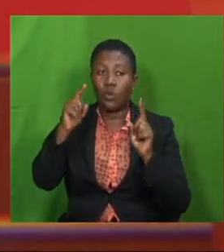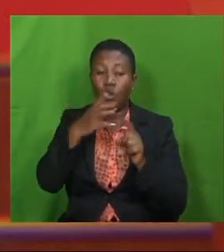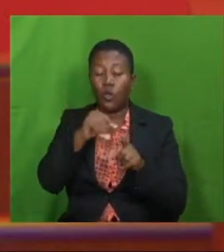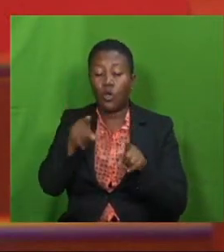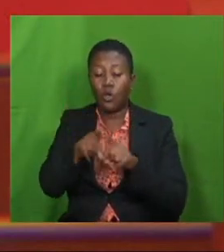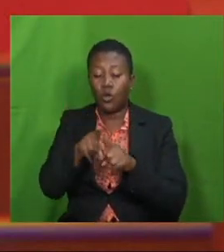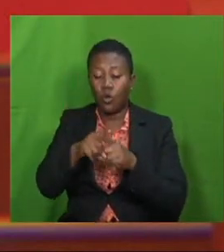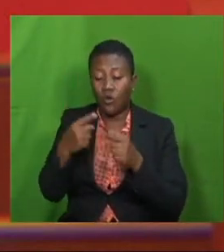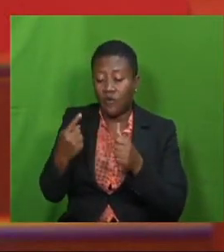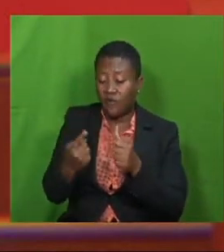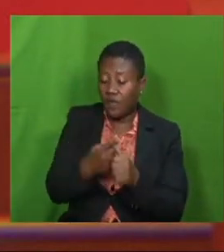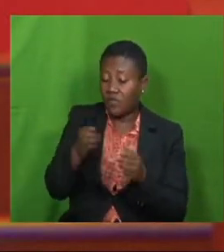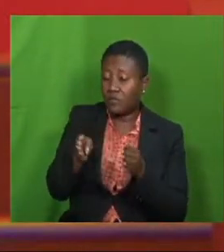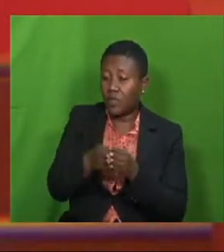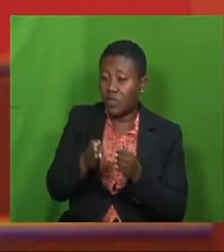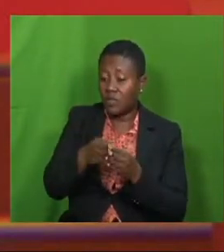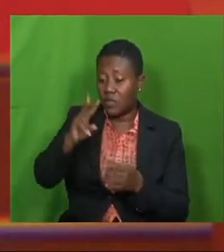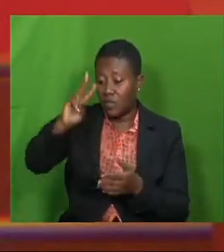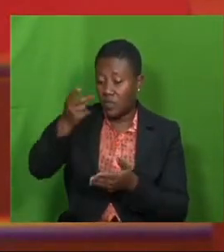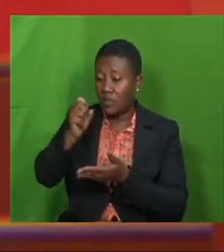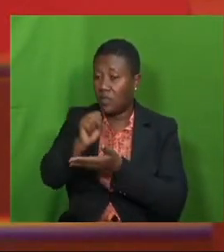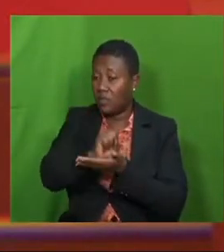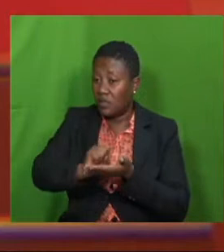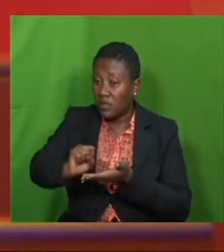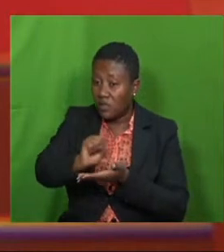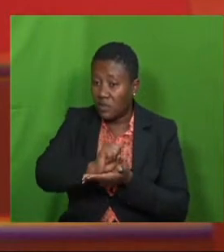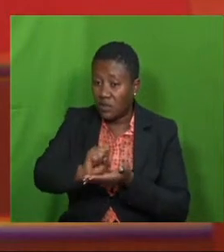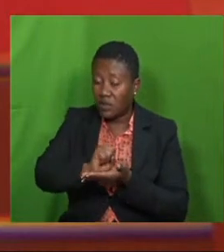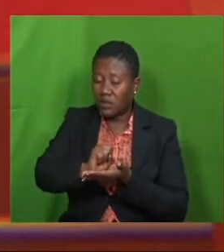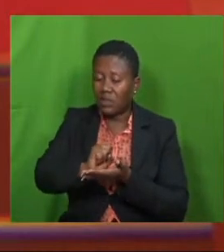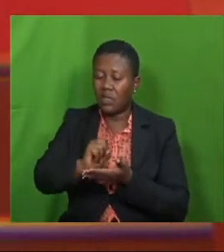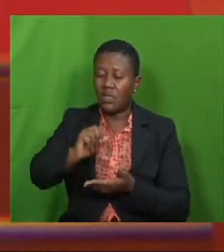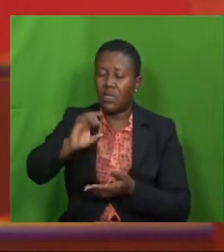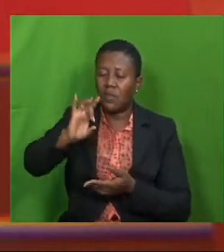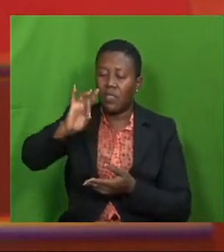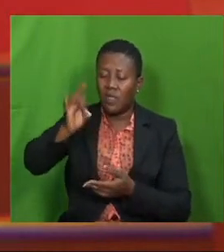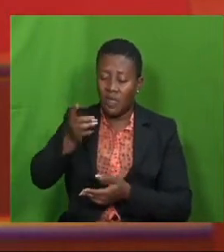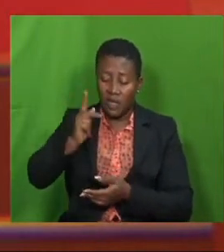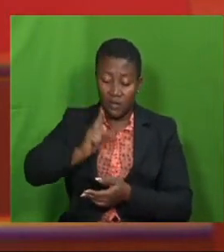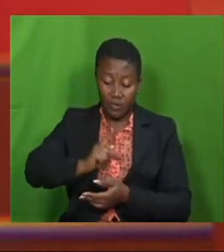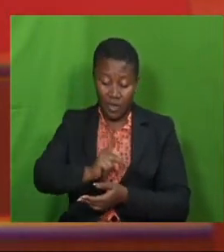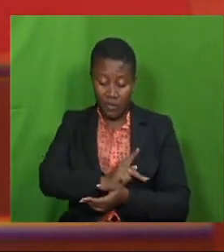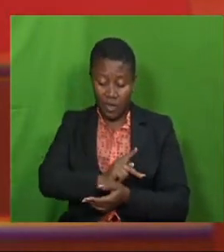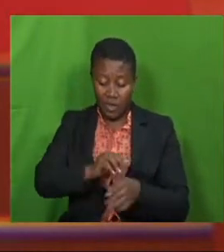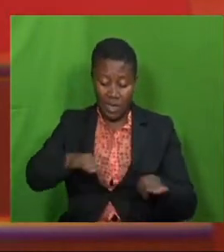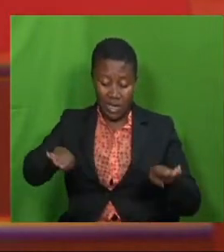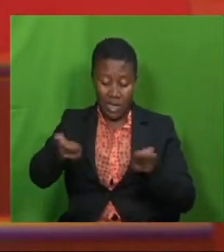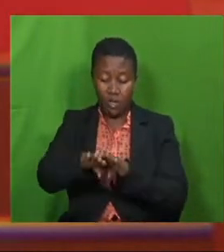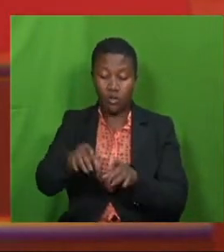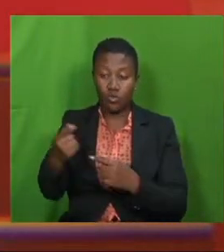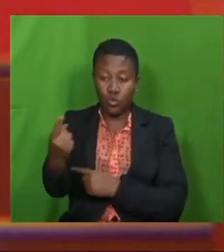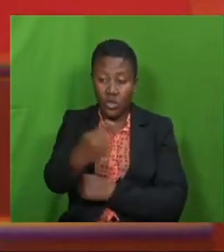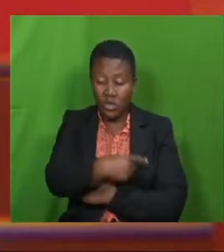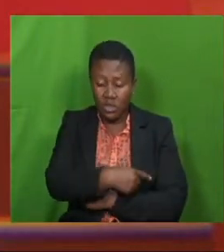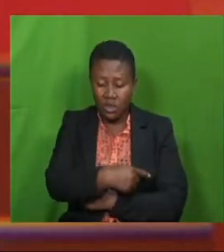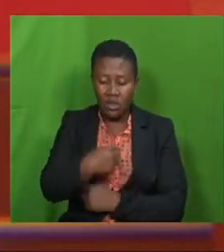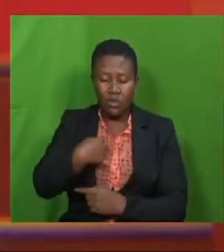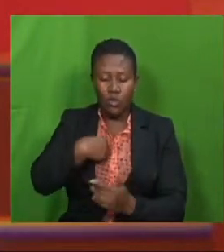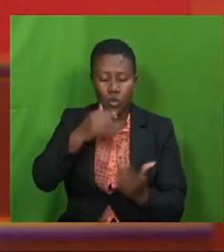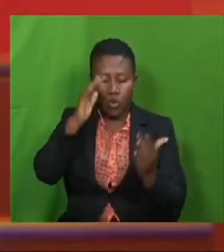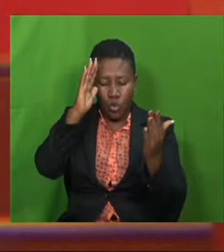the second session of the 8th Parliament, which ends today. I hope to see you all